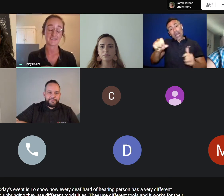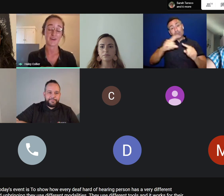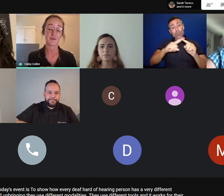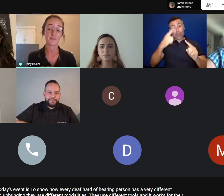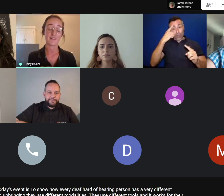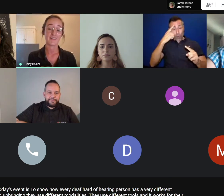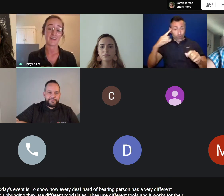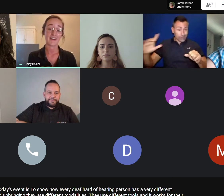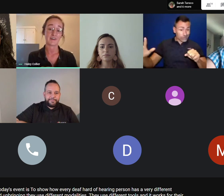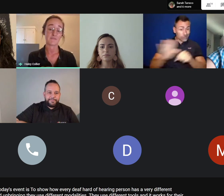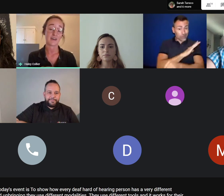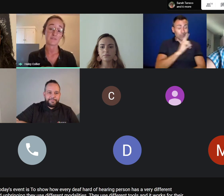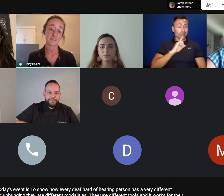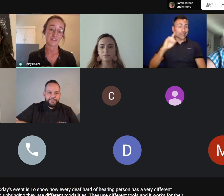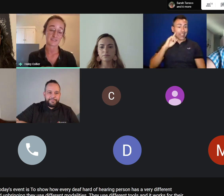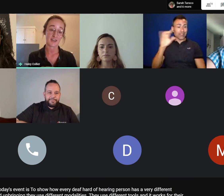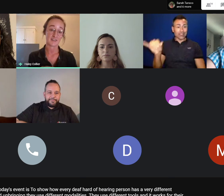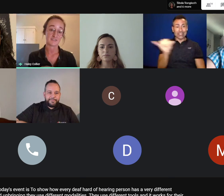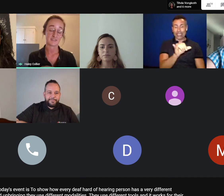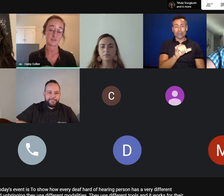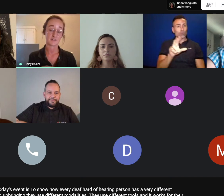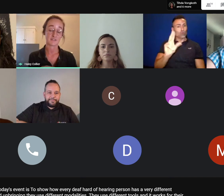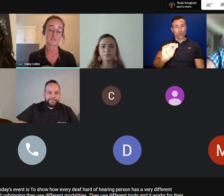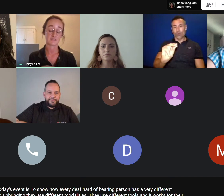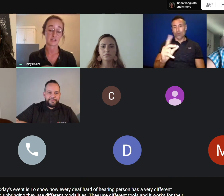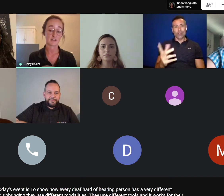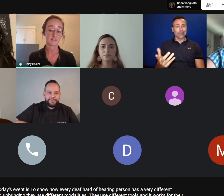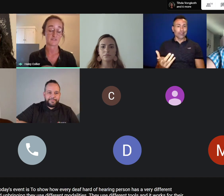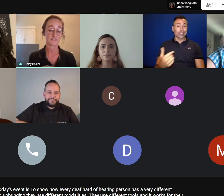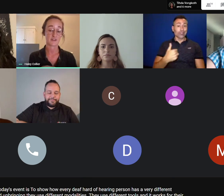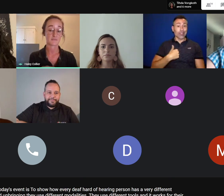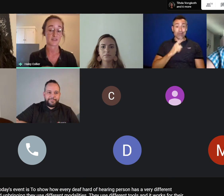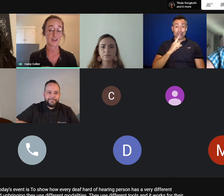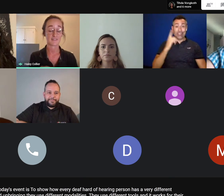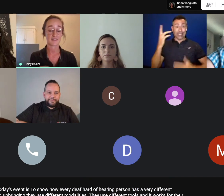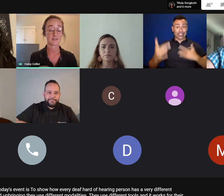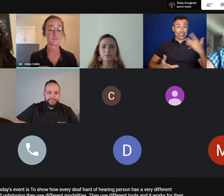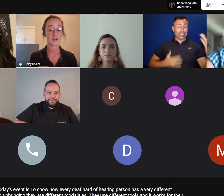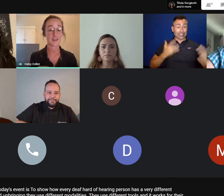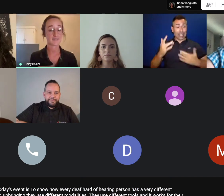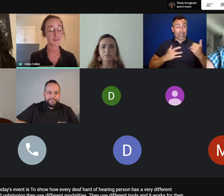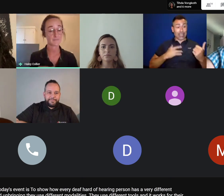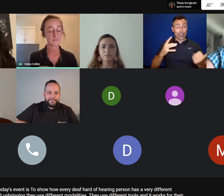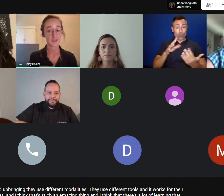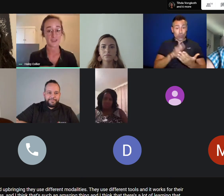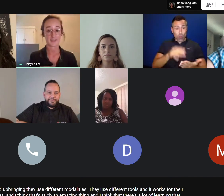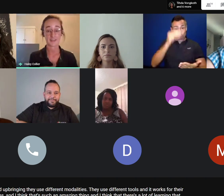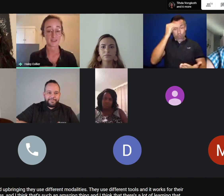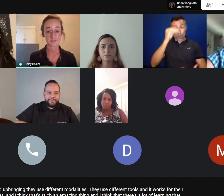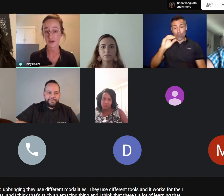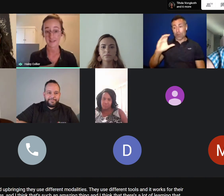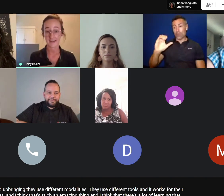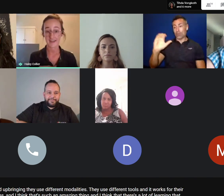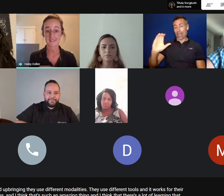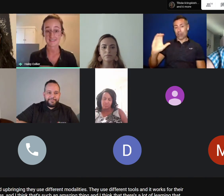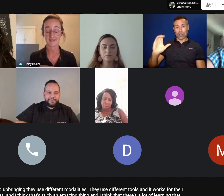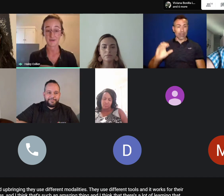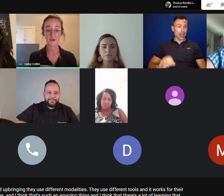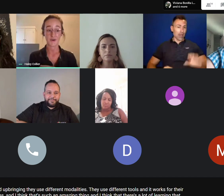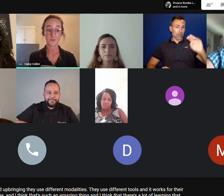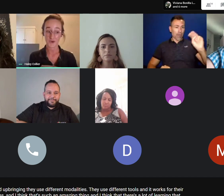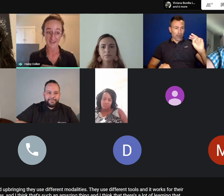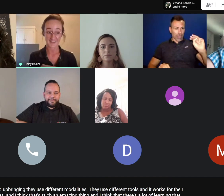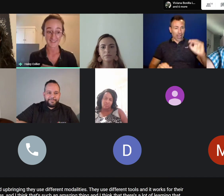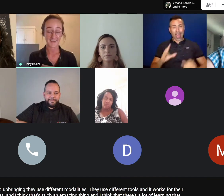all. So I'm really excited to learn from Katarina and Mariela, and as well